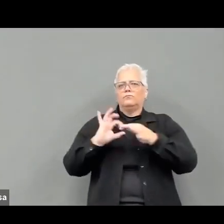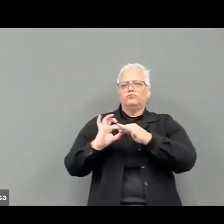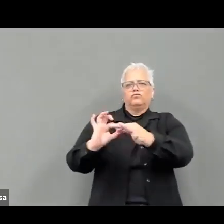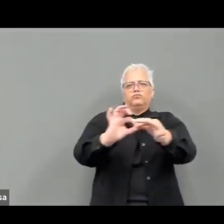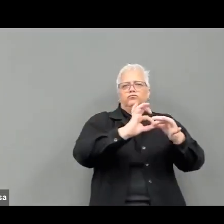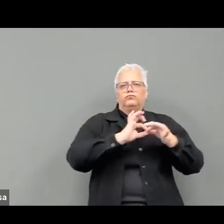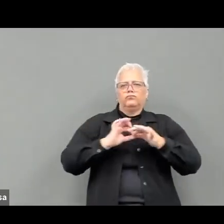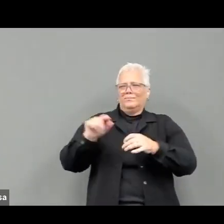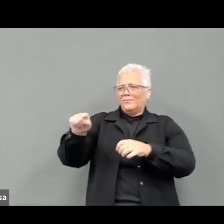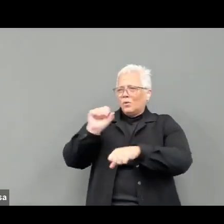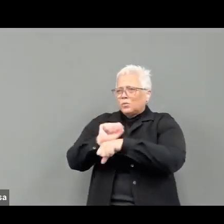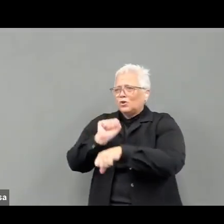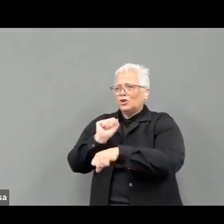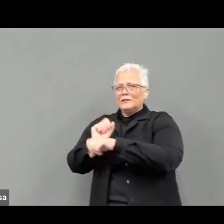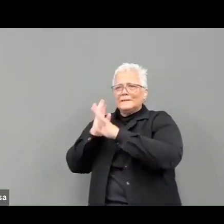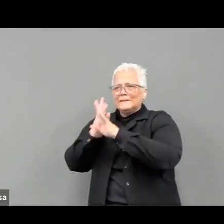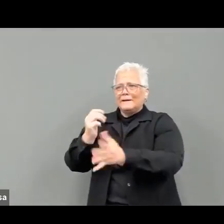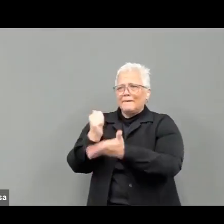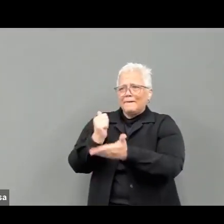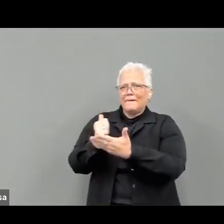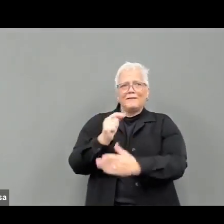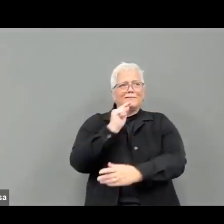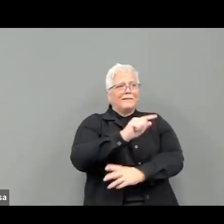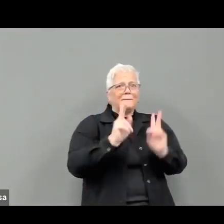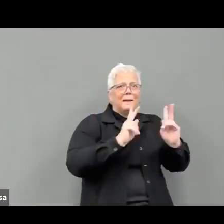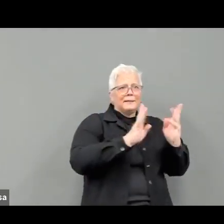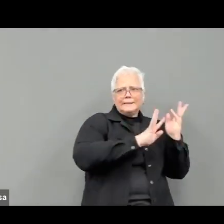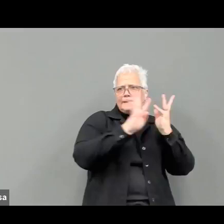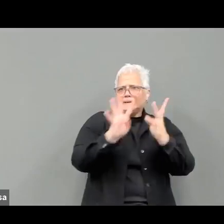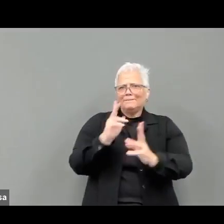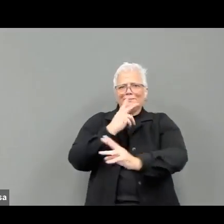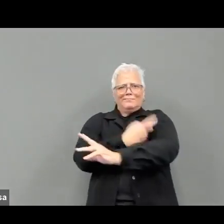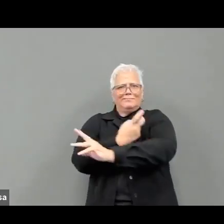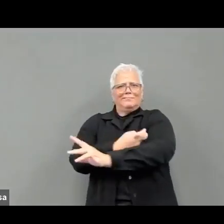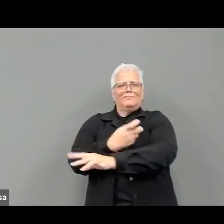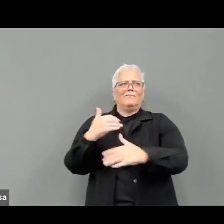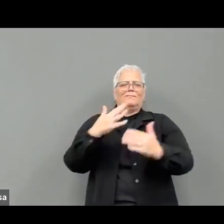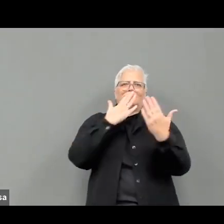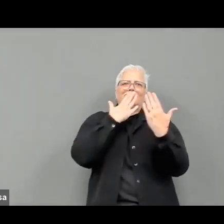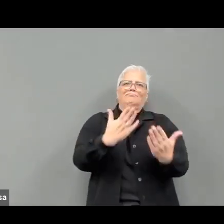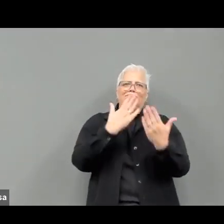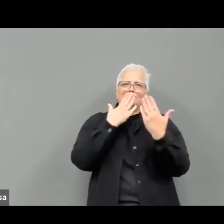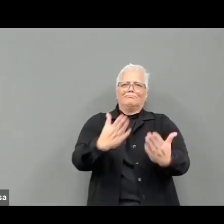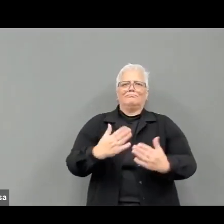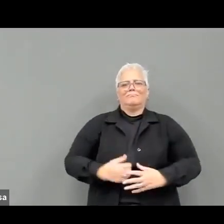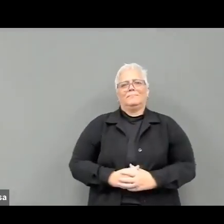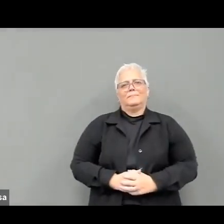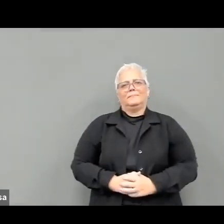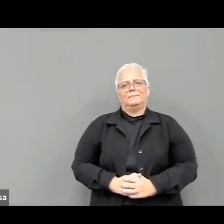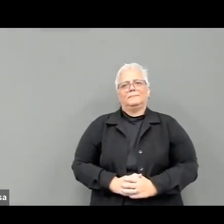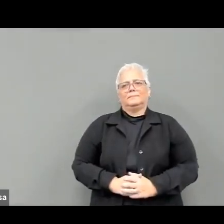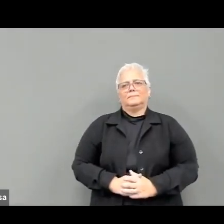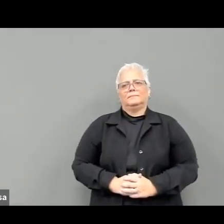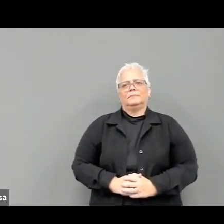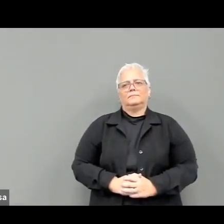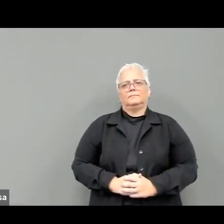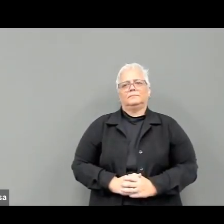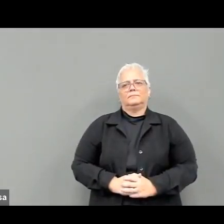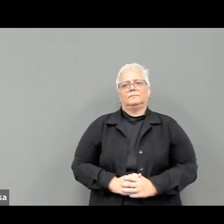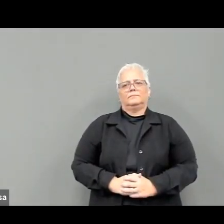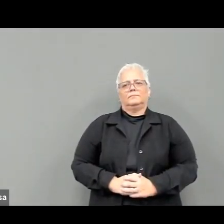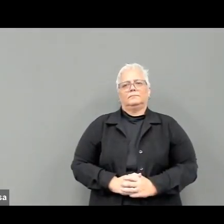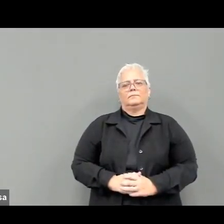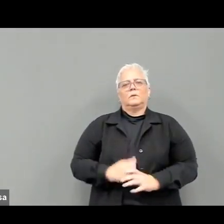organized and pulled together. I've heard some grumbling from folks around the